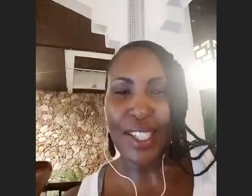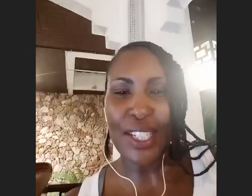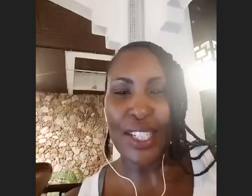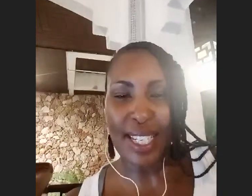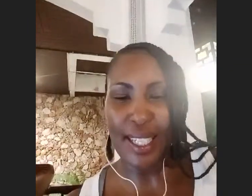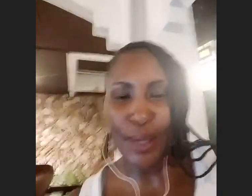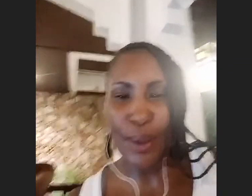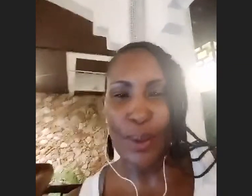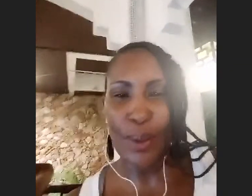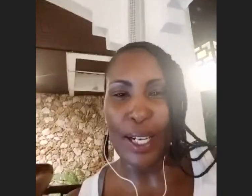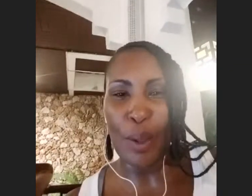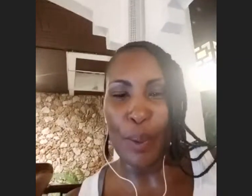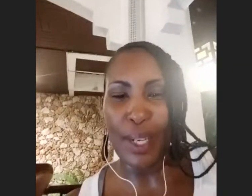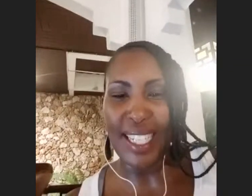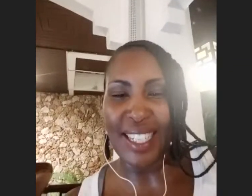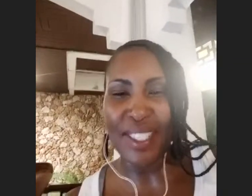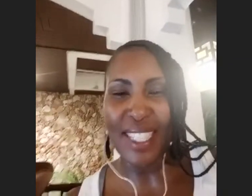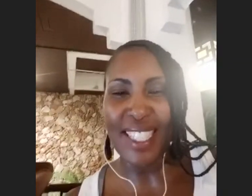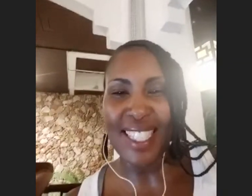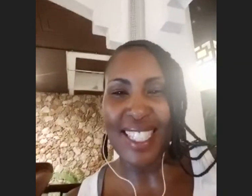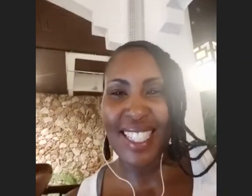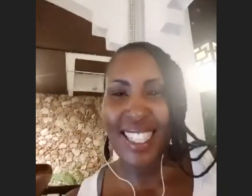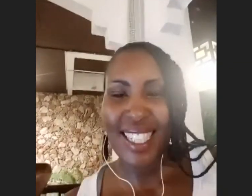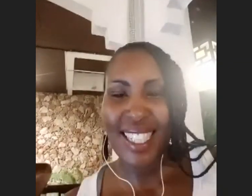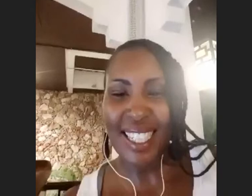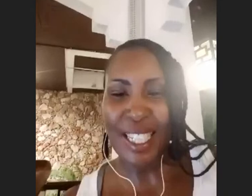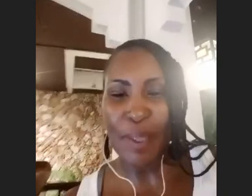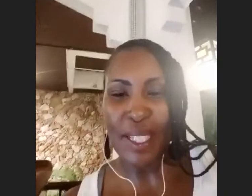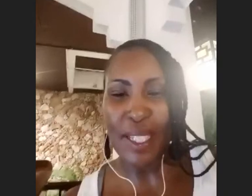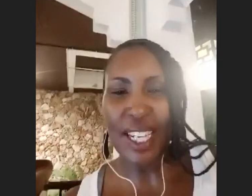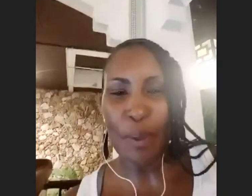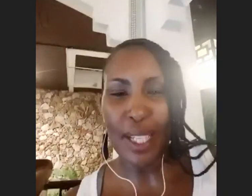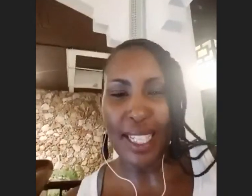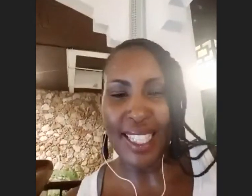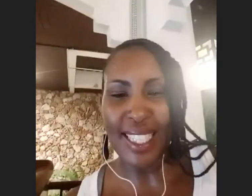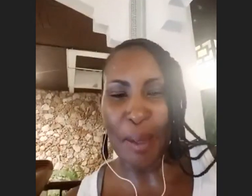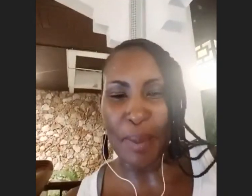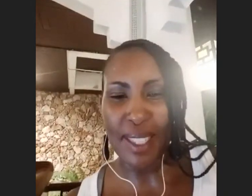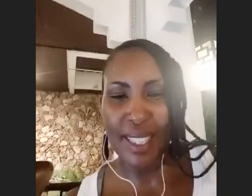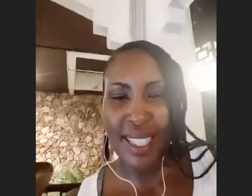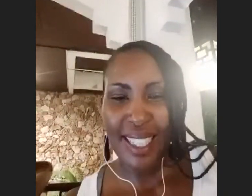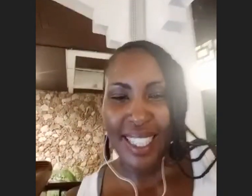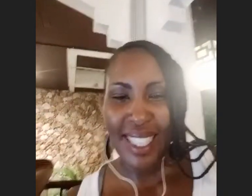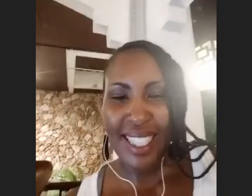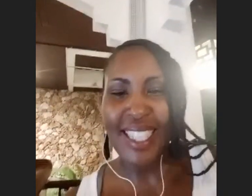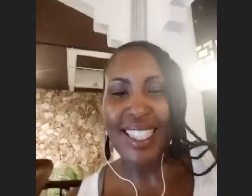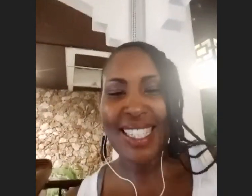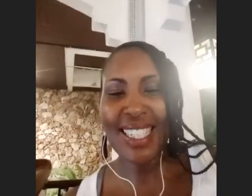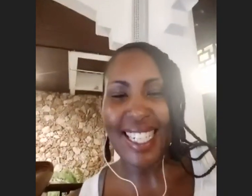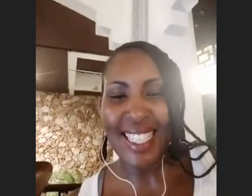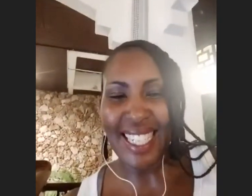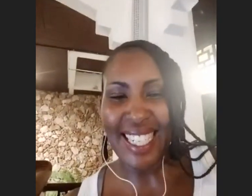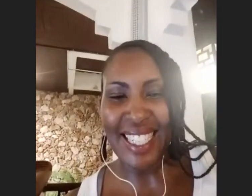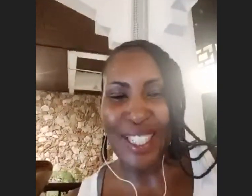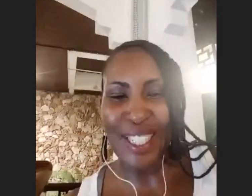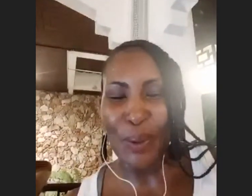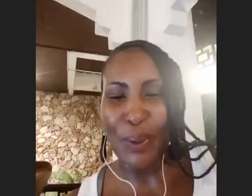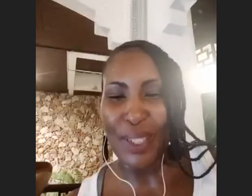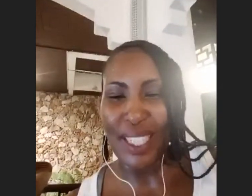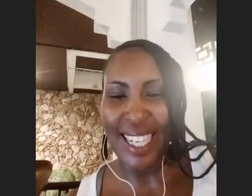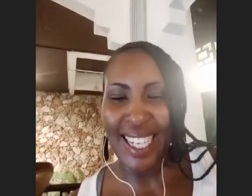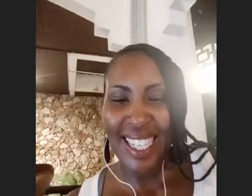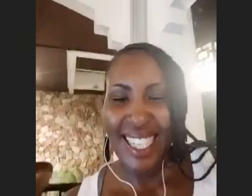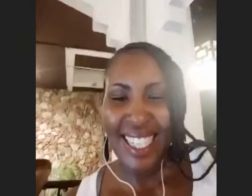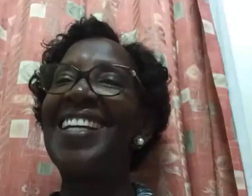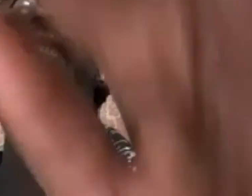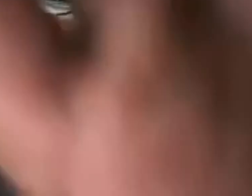It's actually there. So I hope you guys have seen it. It has been shared more than 3 times. And he has shared it again. So